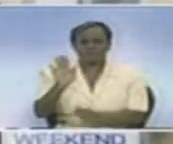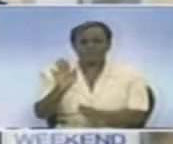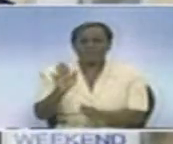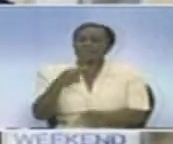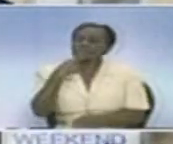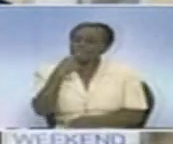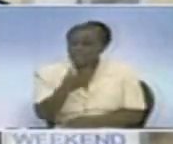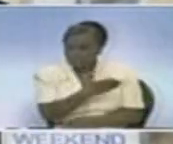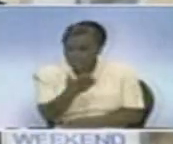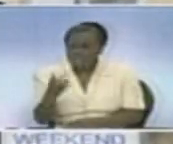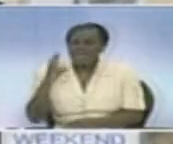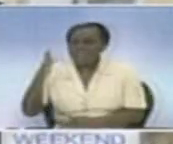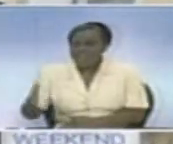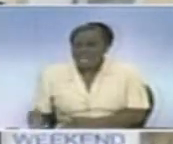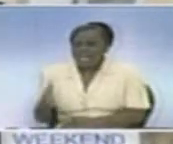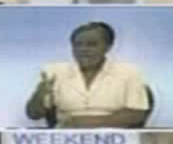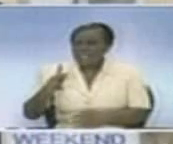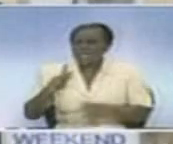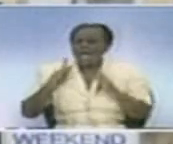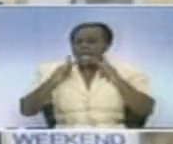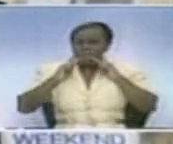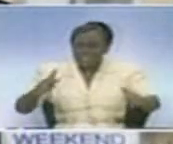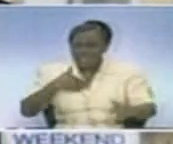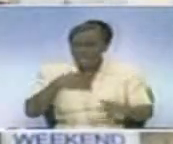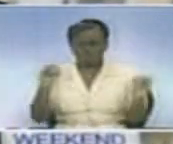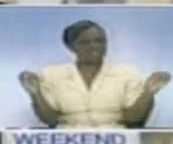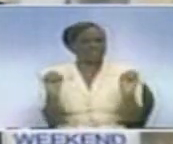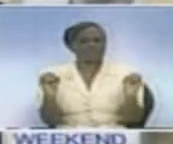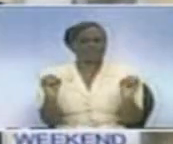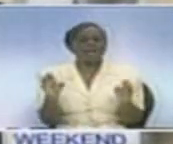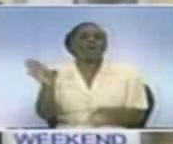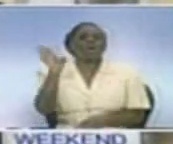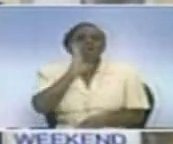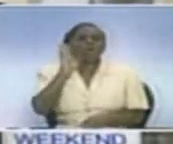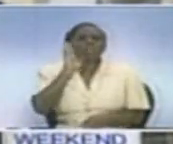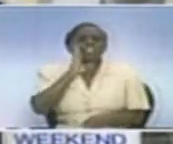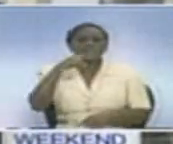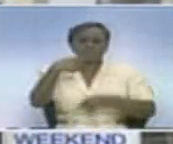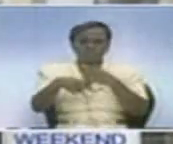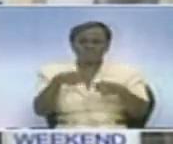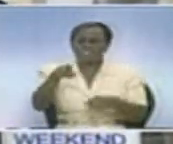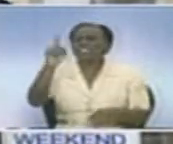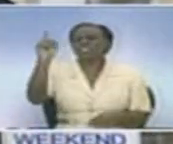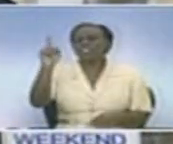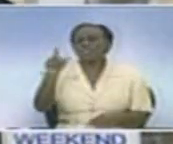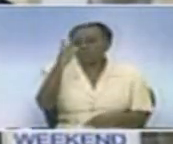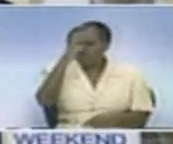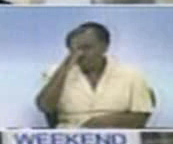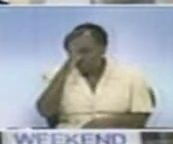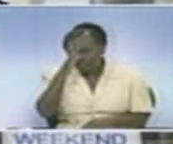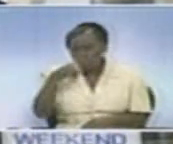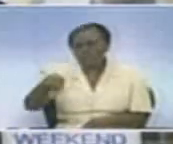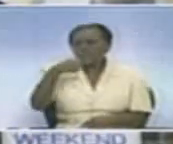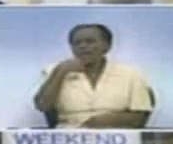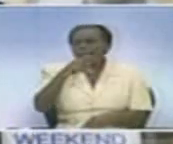asiambiwe Naivasha hamna amani yoyote. Rumors ambazo zinaendelea ni jambo la urongo. Sisi